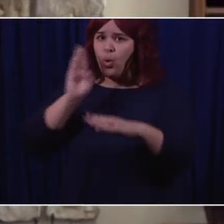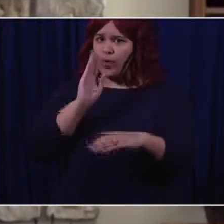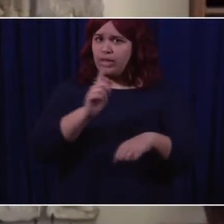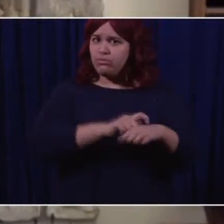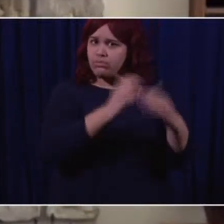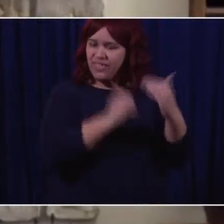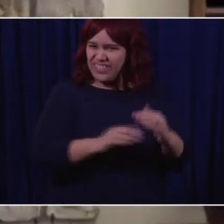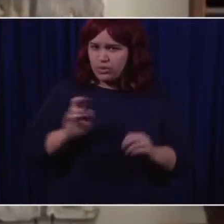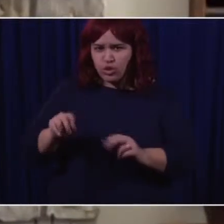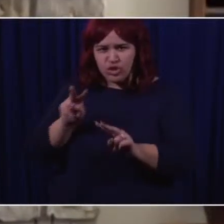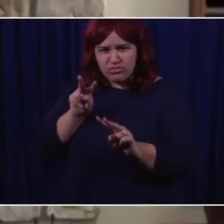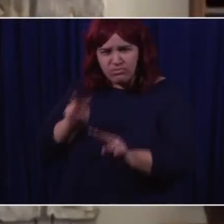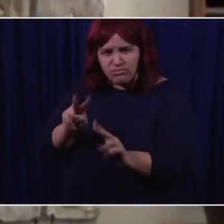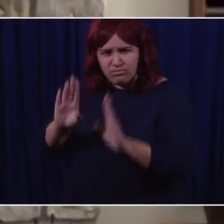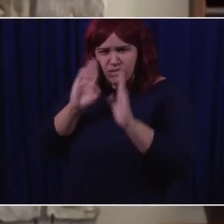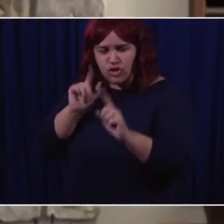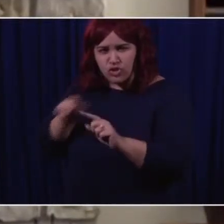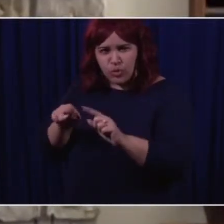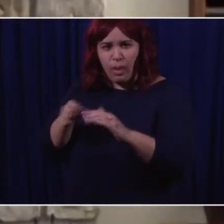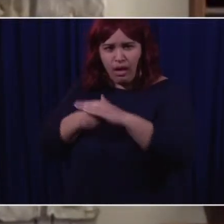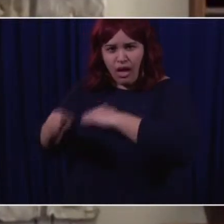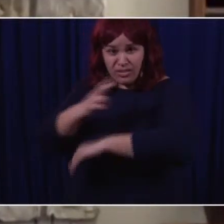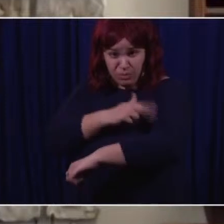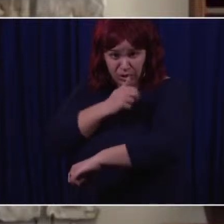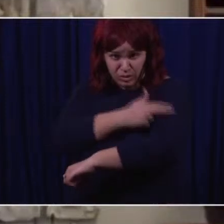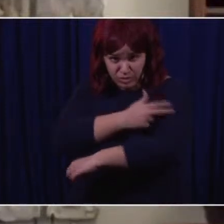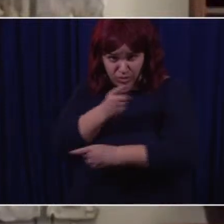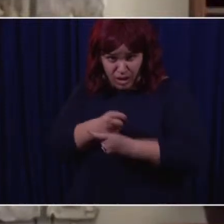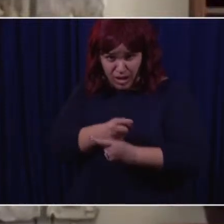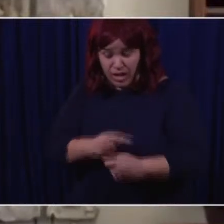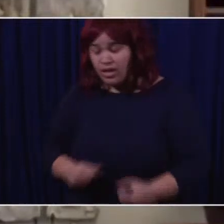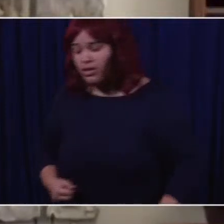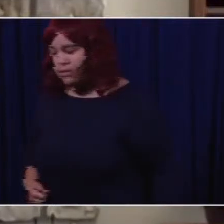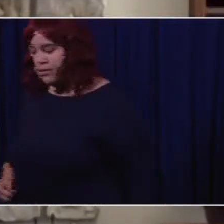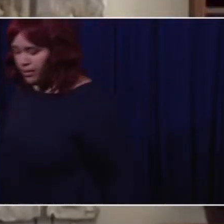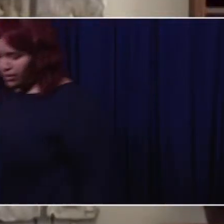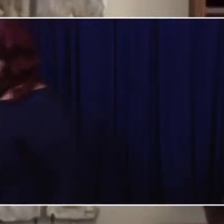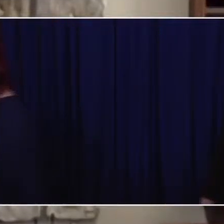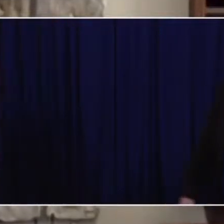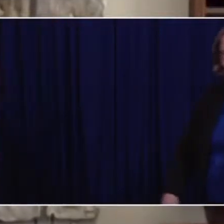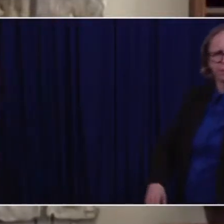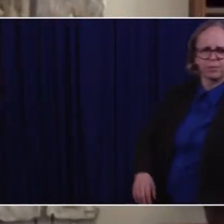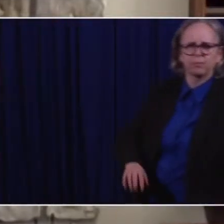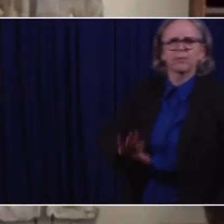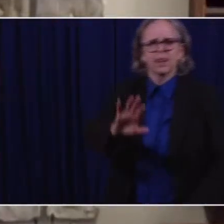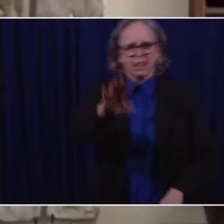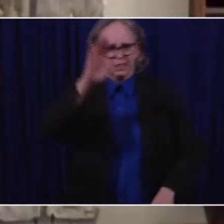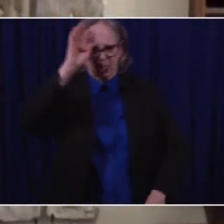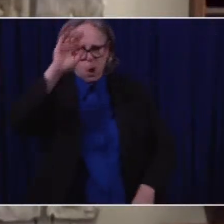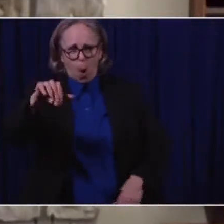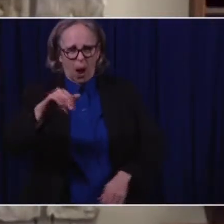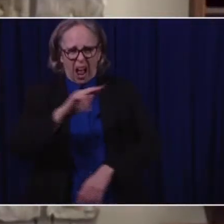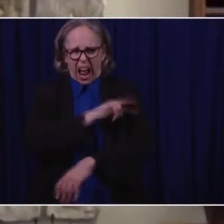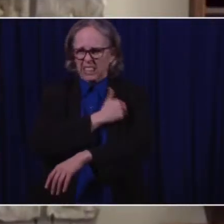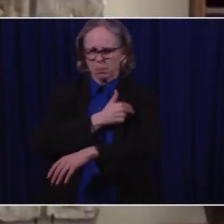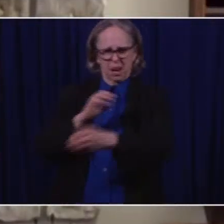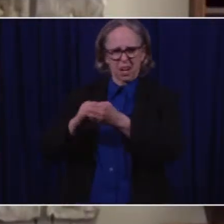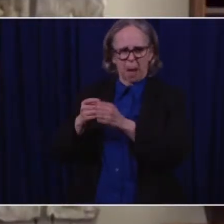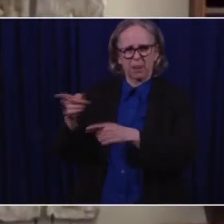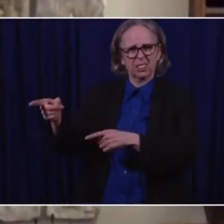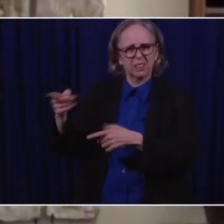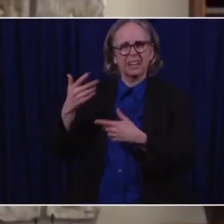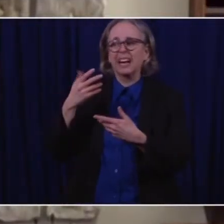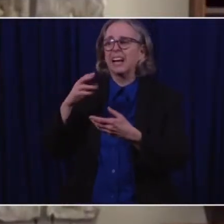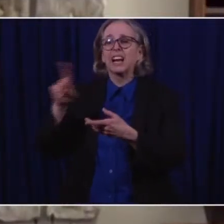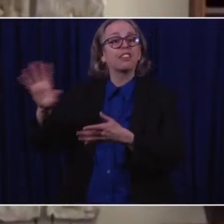Well, that's a lagging indicator, as we know. I think that we'll look at all the facts, but that's certainly